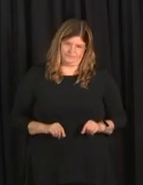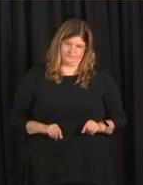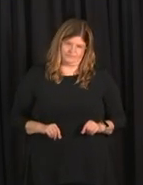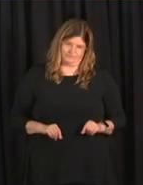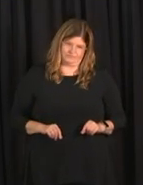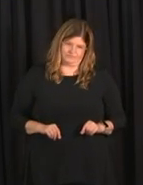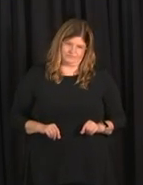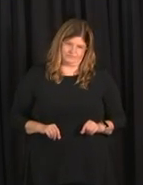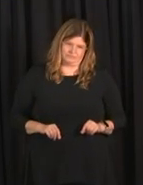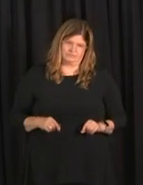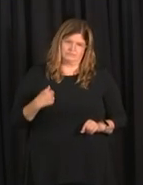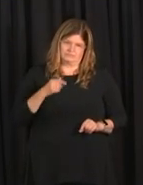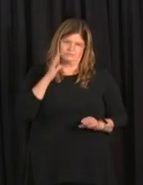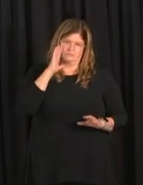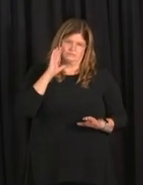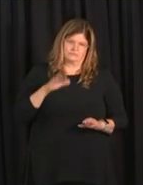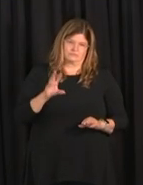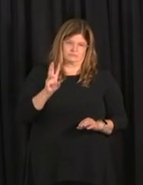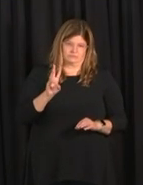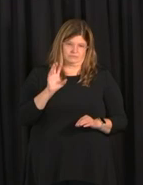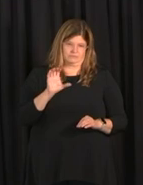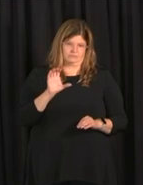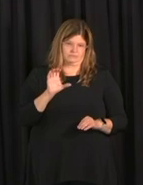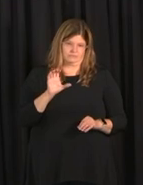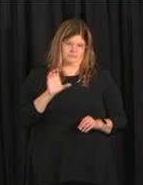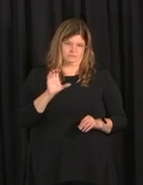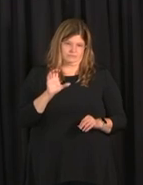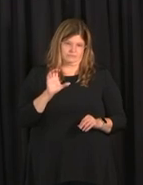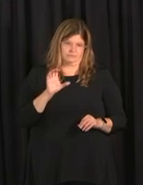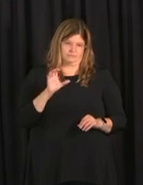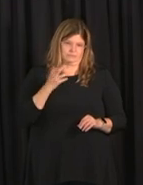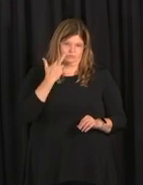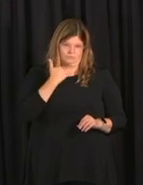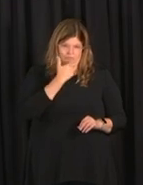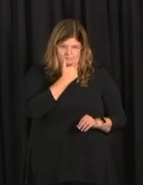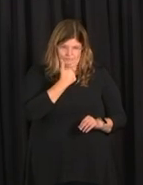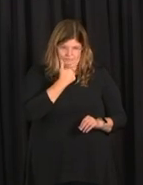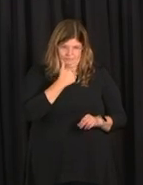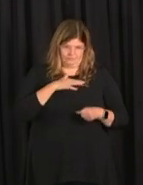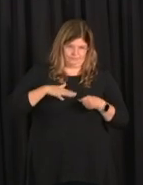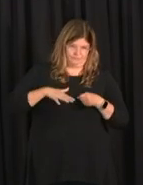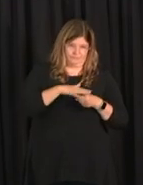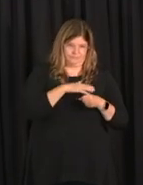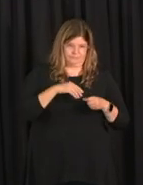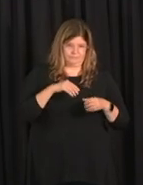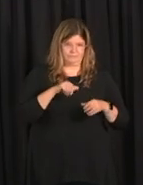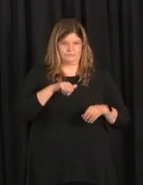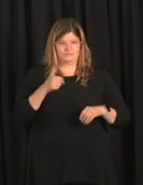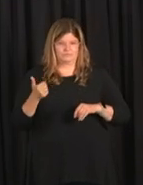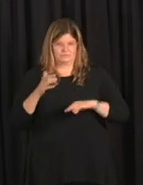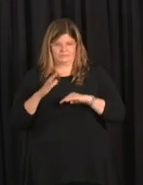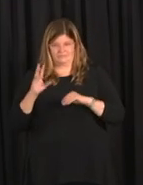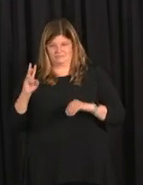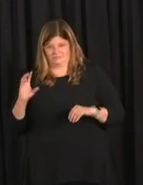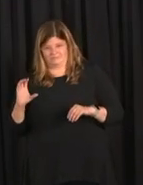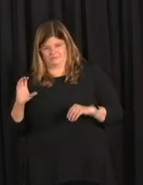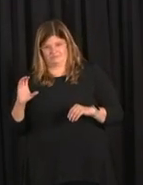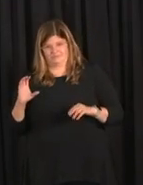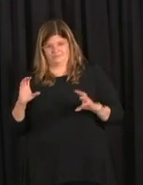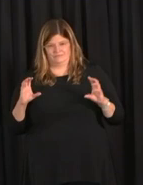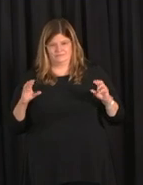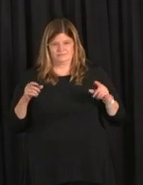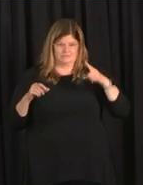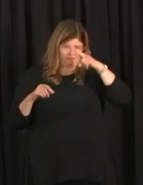So we know that there are about 600 streeteries in the district. There's also about another 600